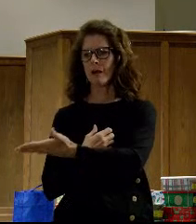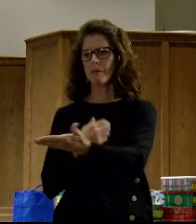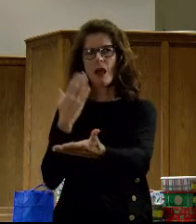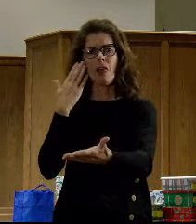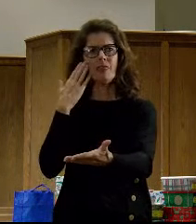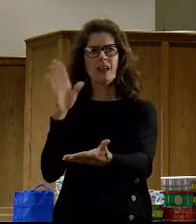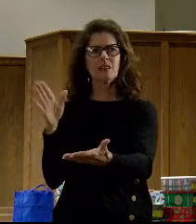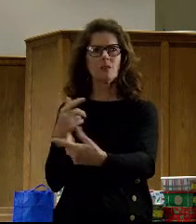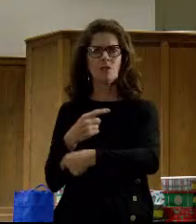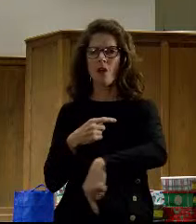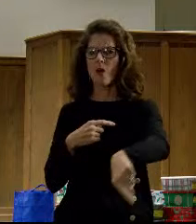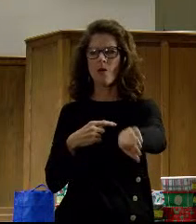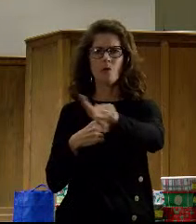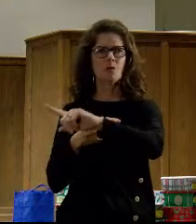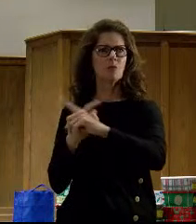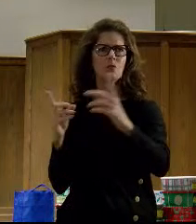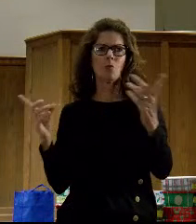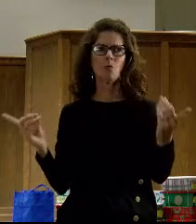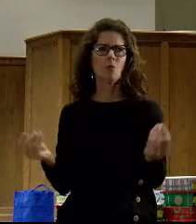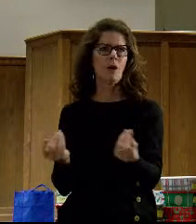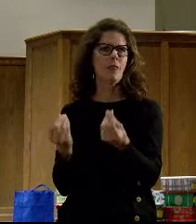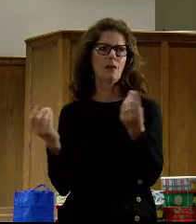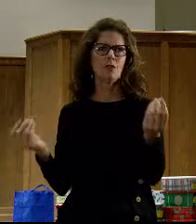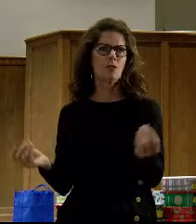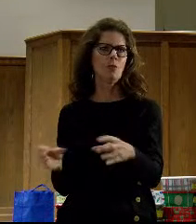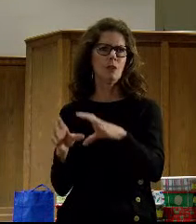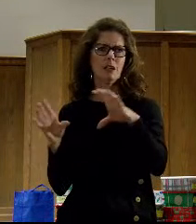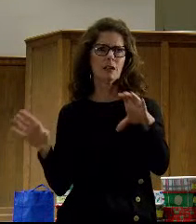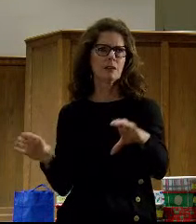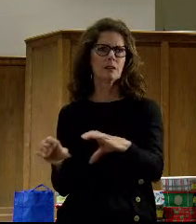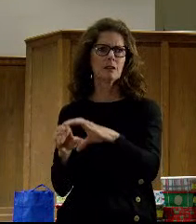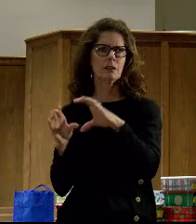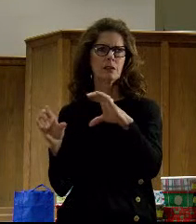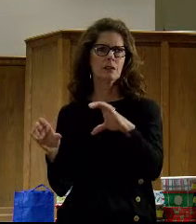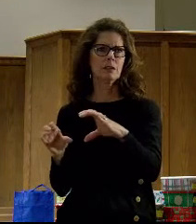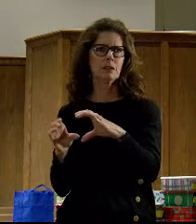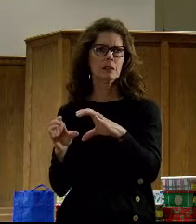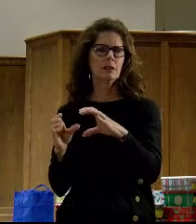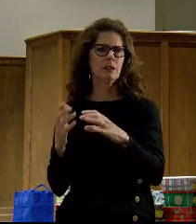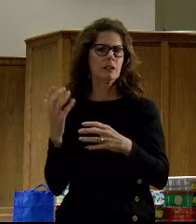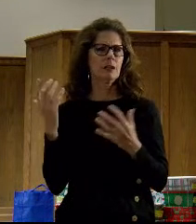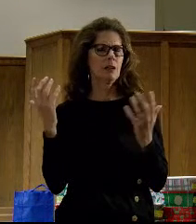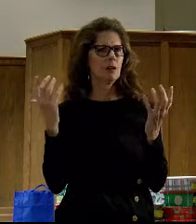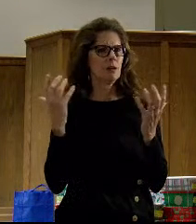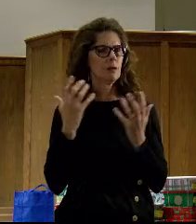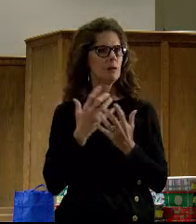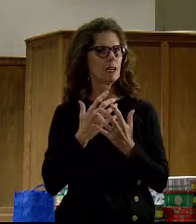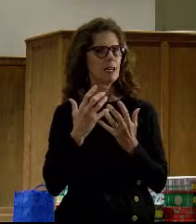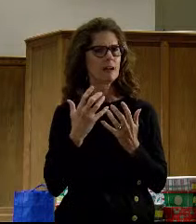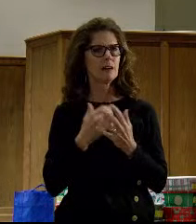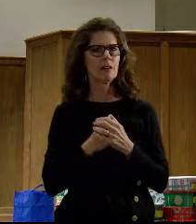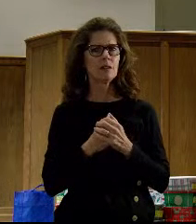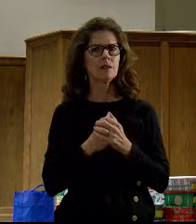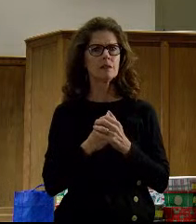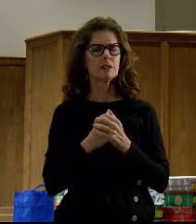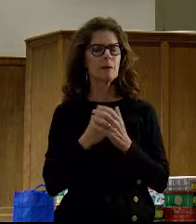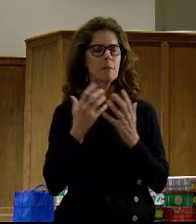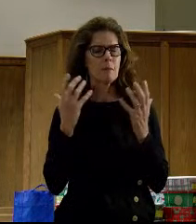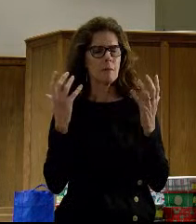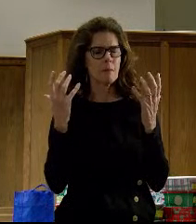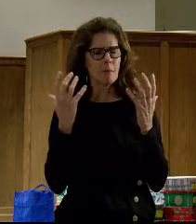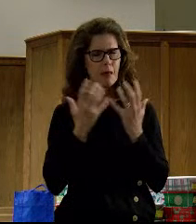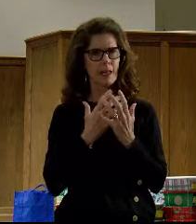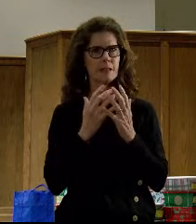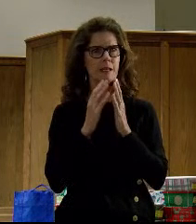Now, there's so many things that could be said about this incredible prayer from the cross, but I just want to point out